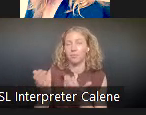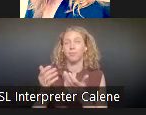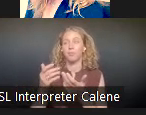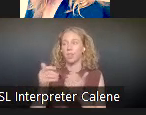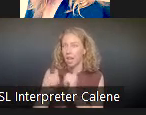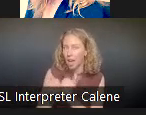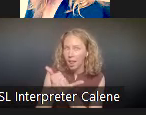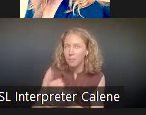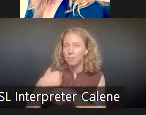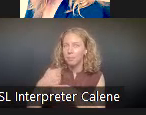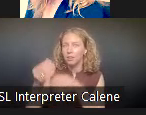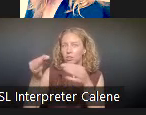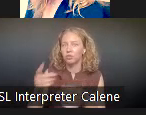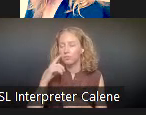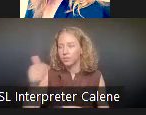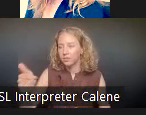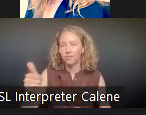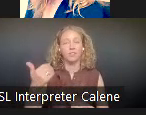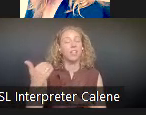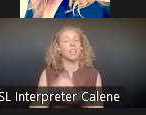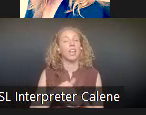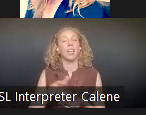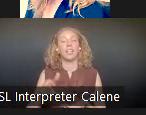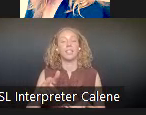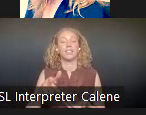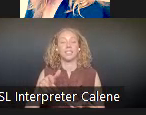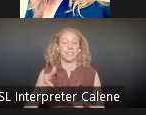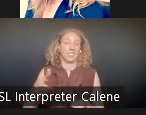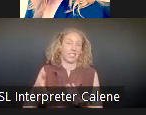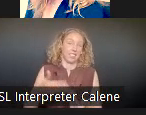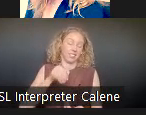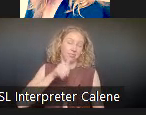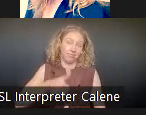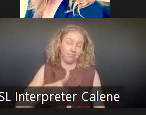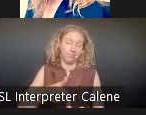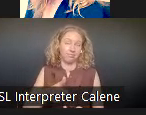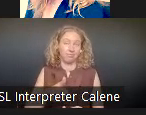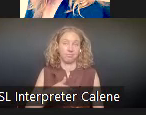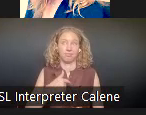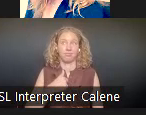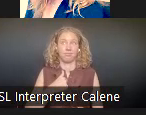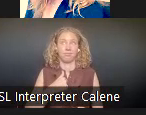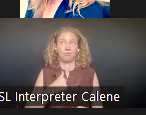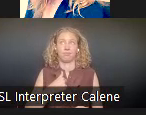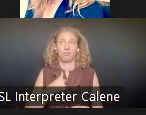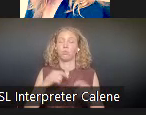decision? Because again, it is not that easy to make. As someone who just had